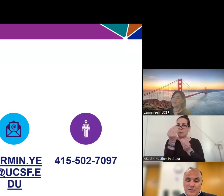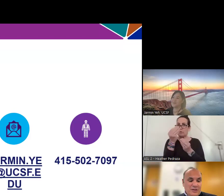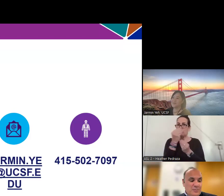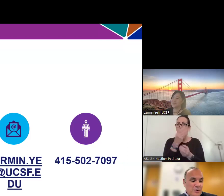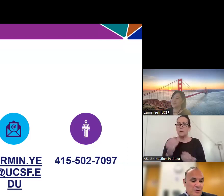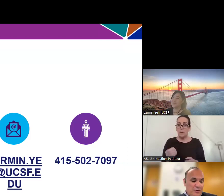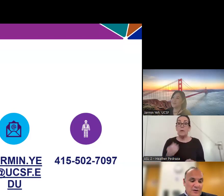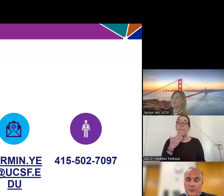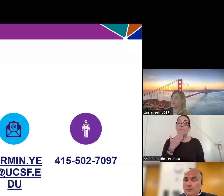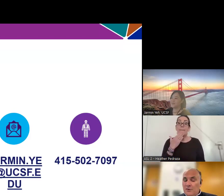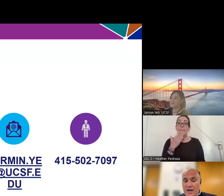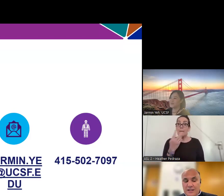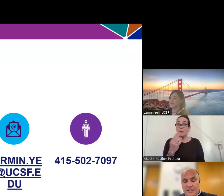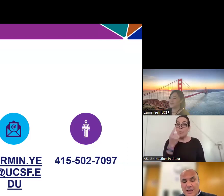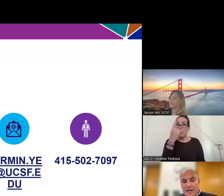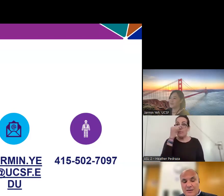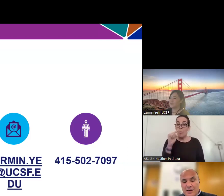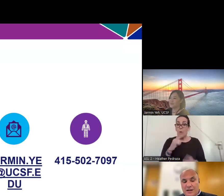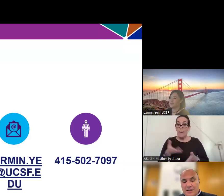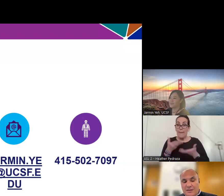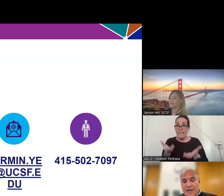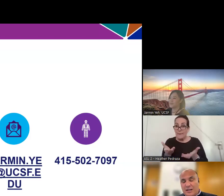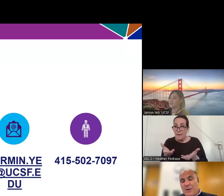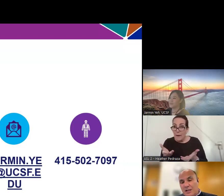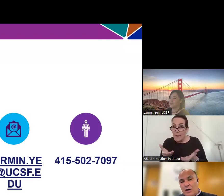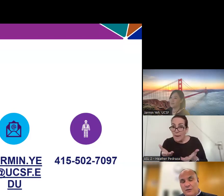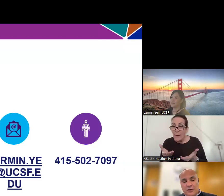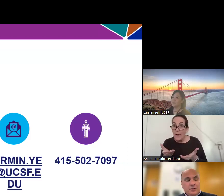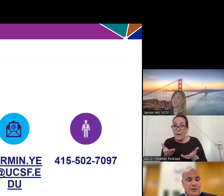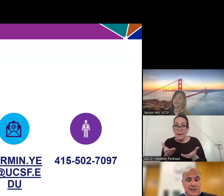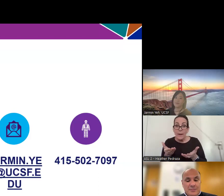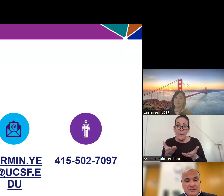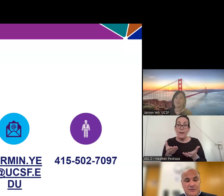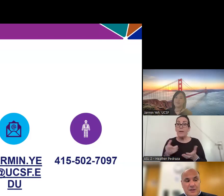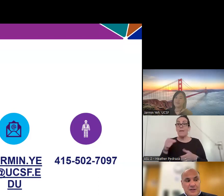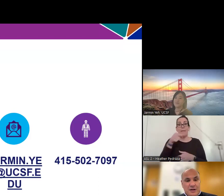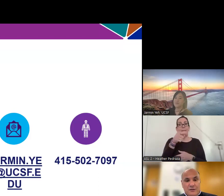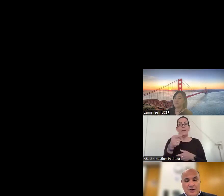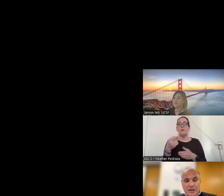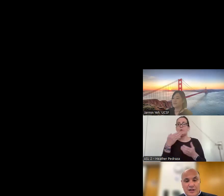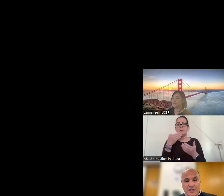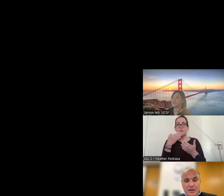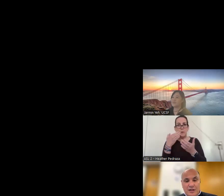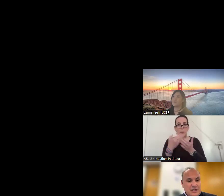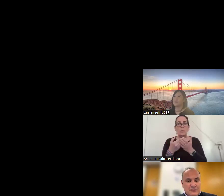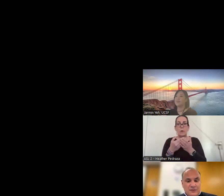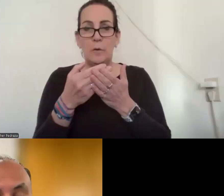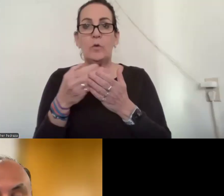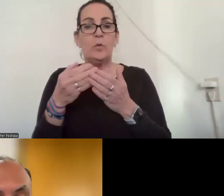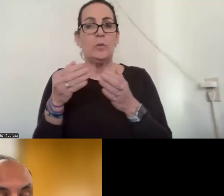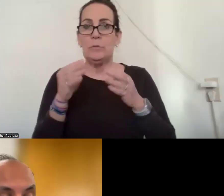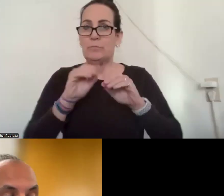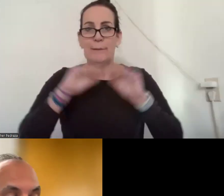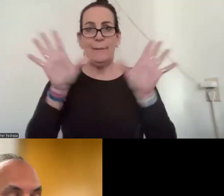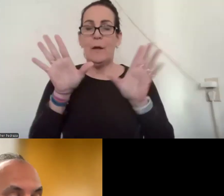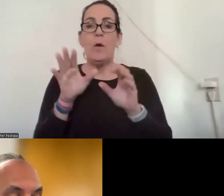Well, thank you both for providing that compelling overview. As a family caregiver, it's kind of